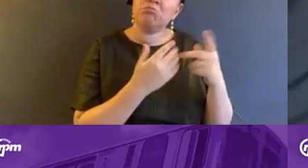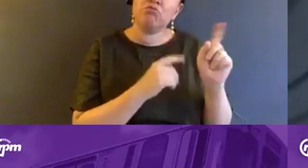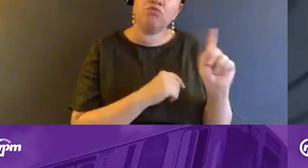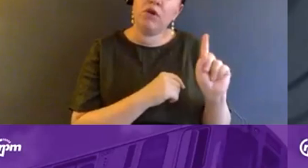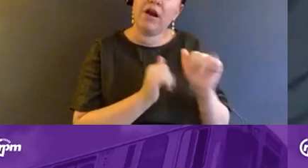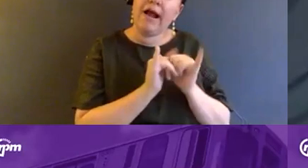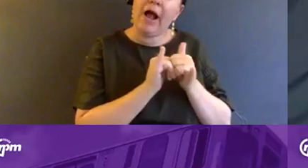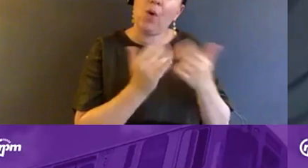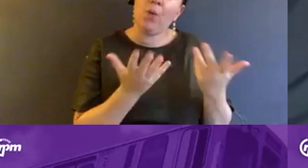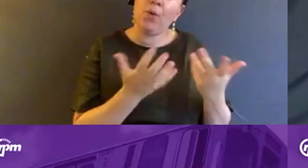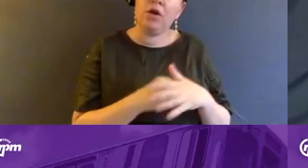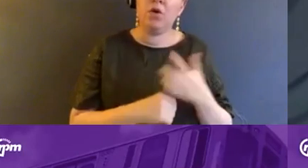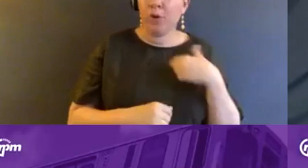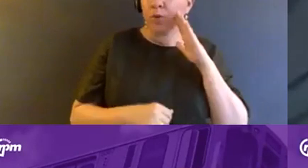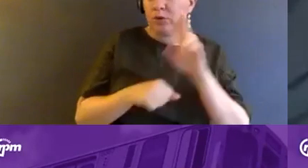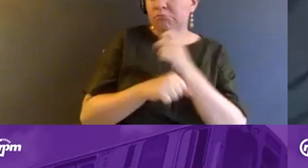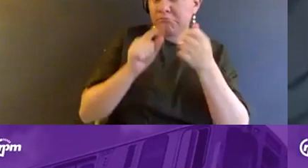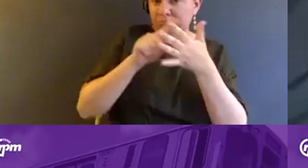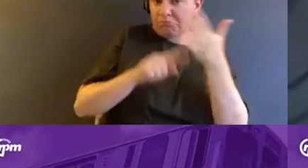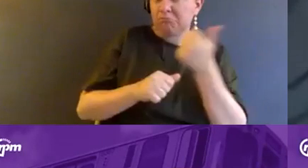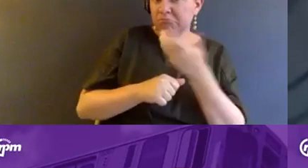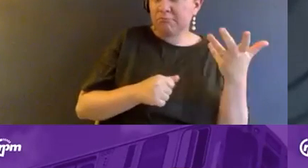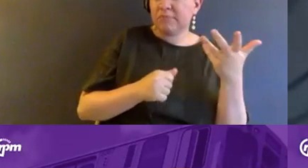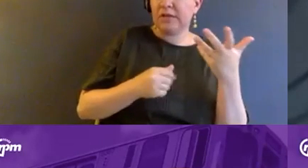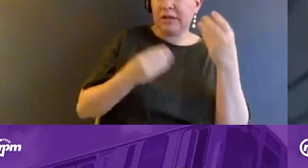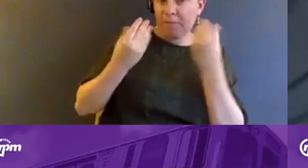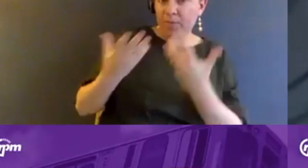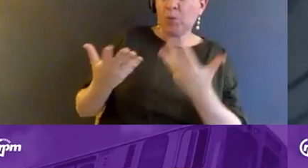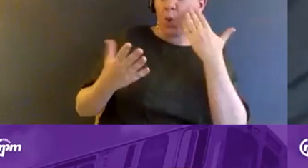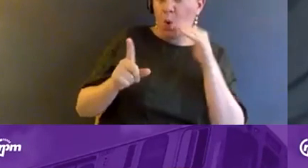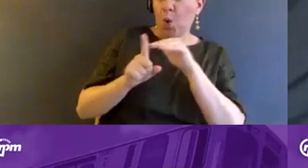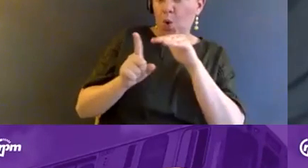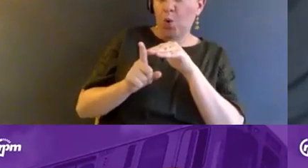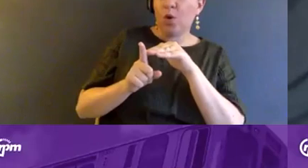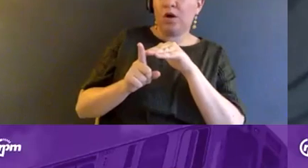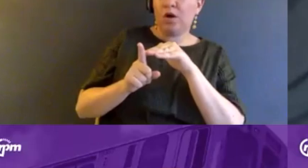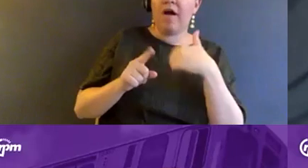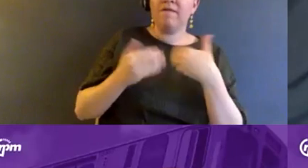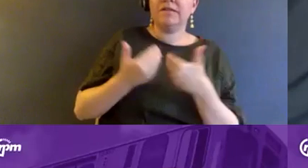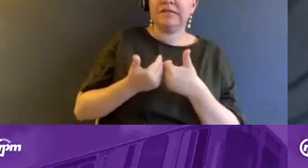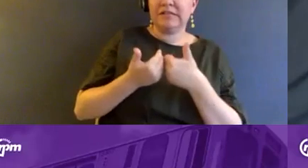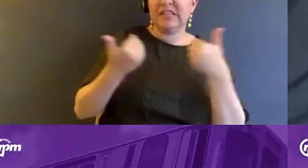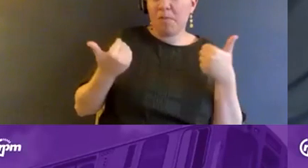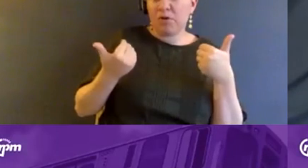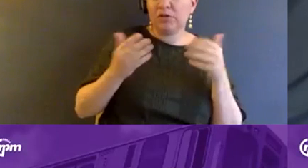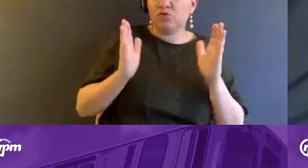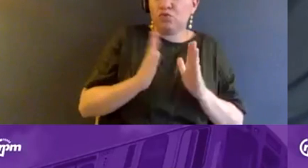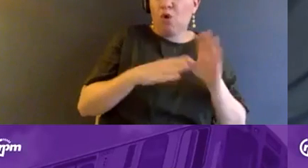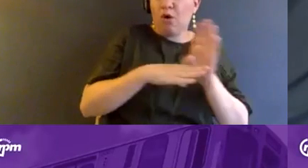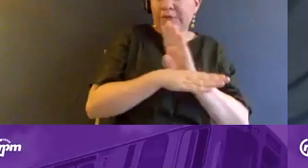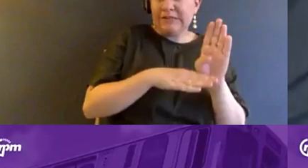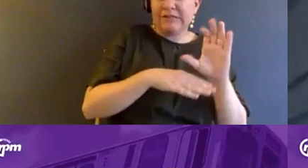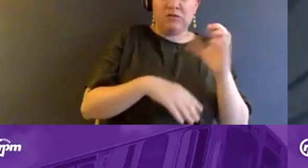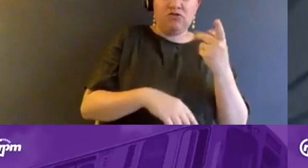We will use a number of ways to let people know what's coming. We'll have a separate, just small business and chamber